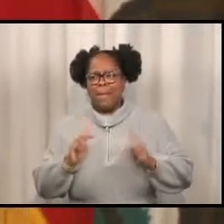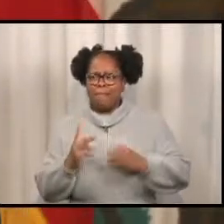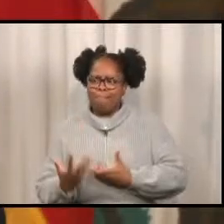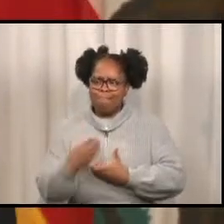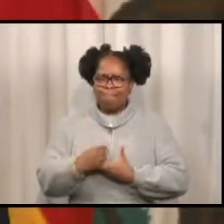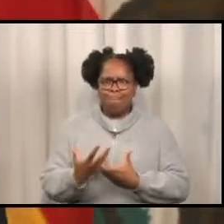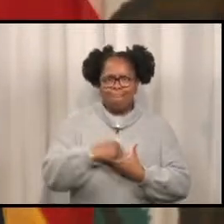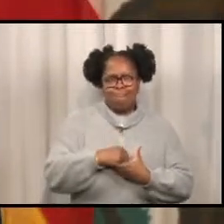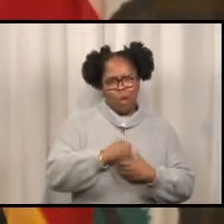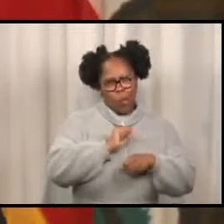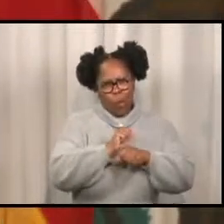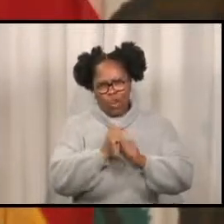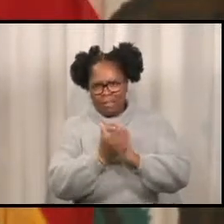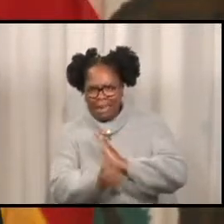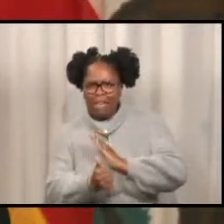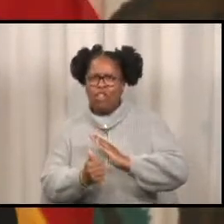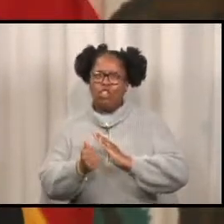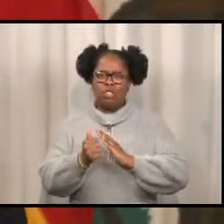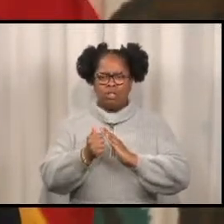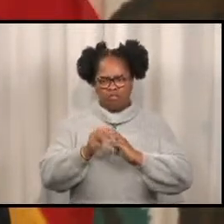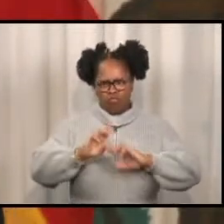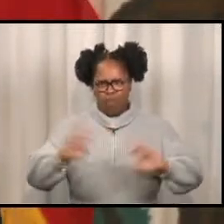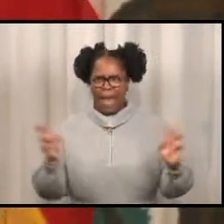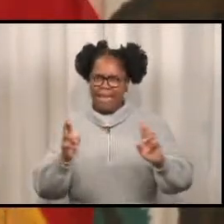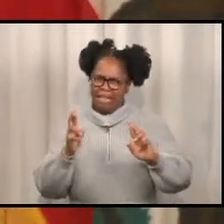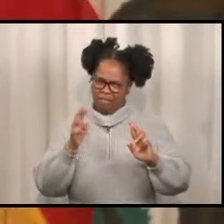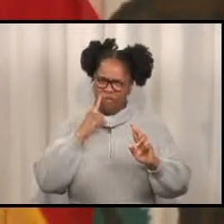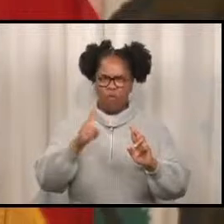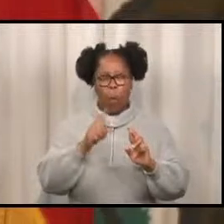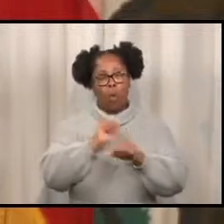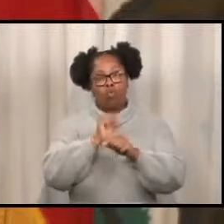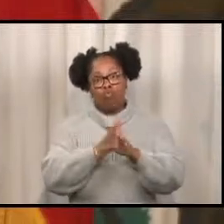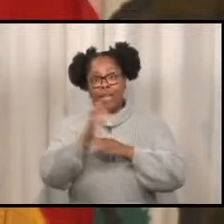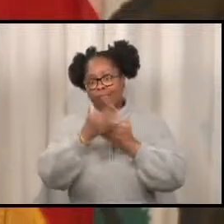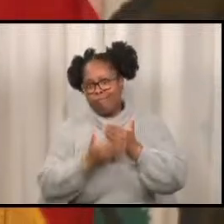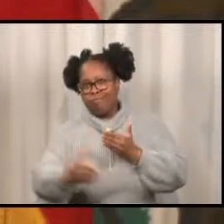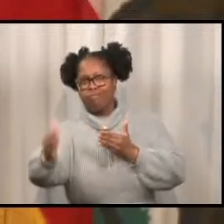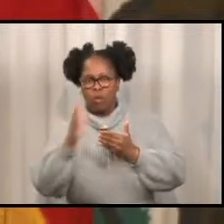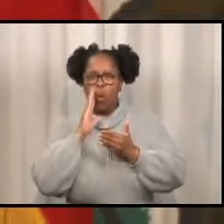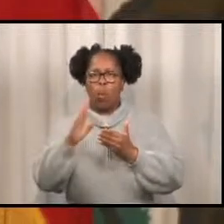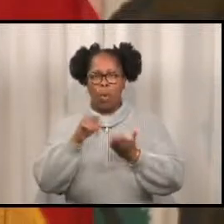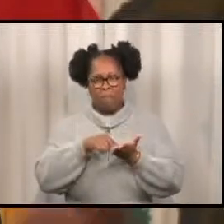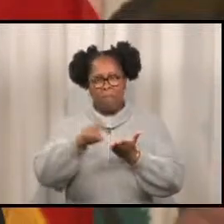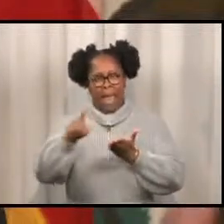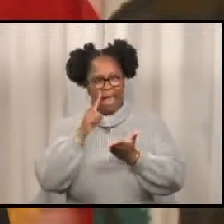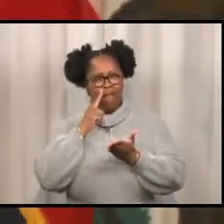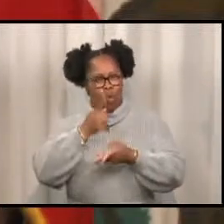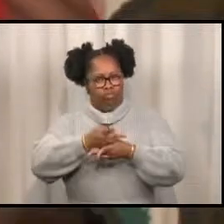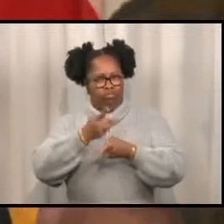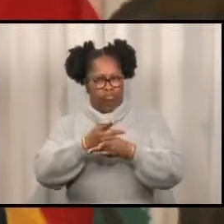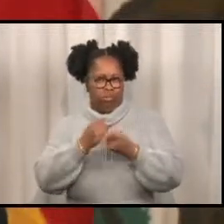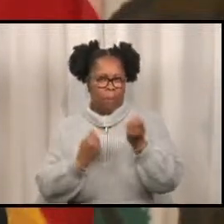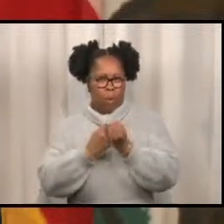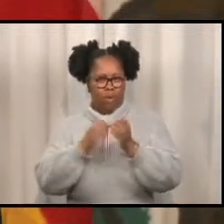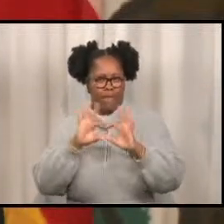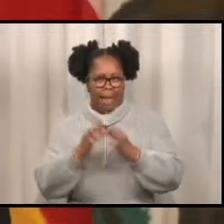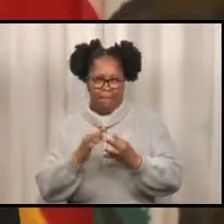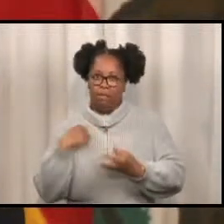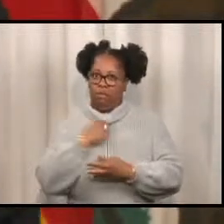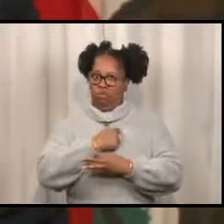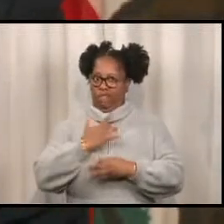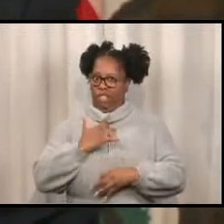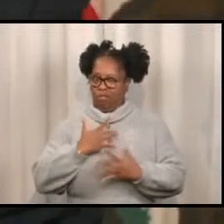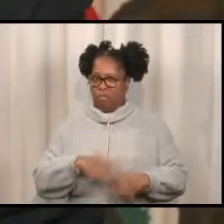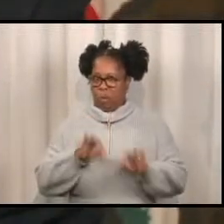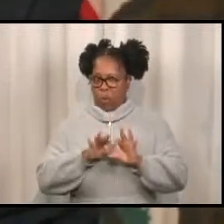occupational skills to help prepare them for careers that will pay family-sustaining wages, things that we all care about.